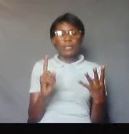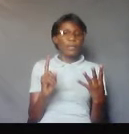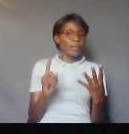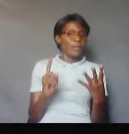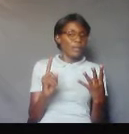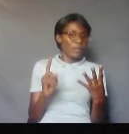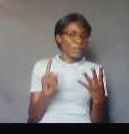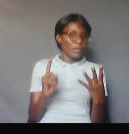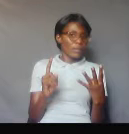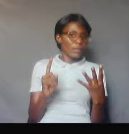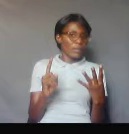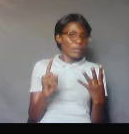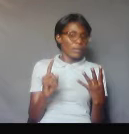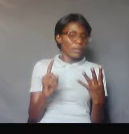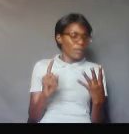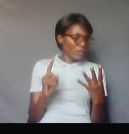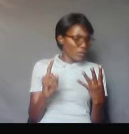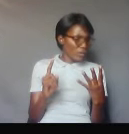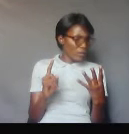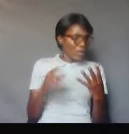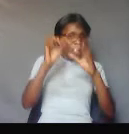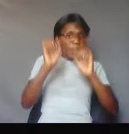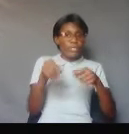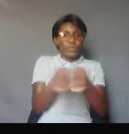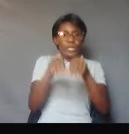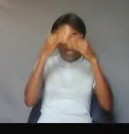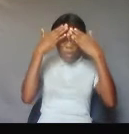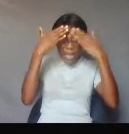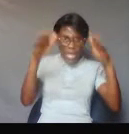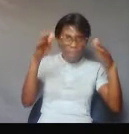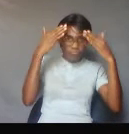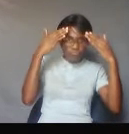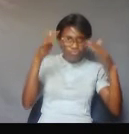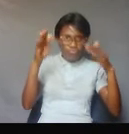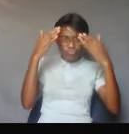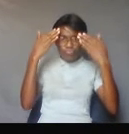the Ujamaa Center only partners organizations